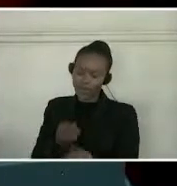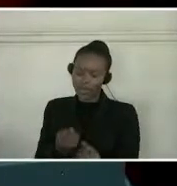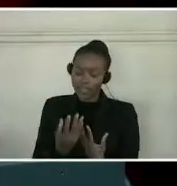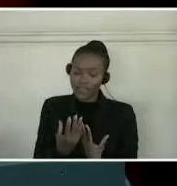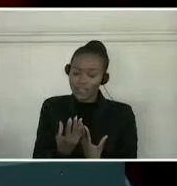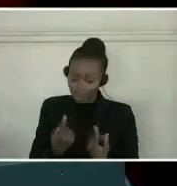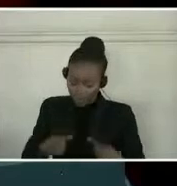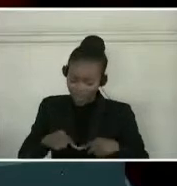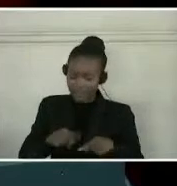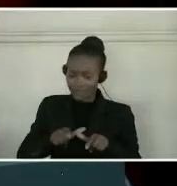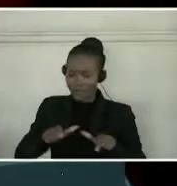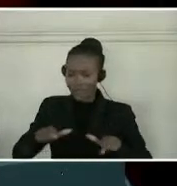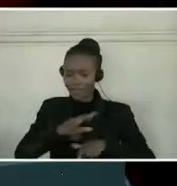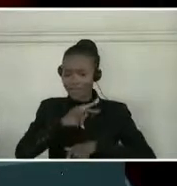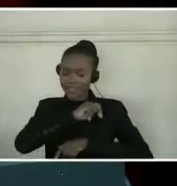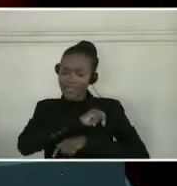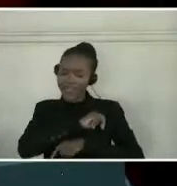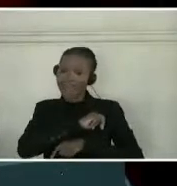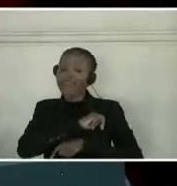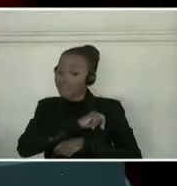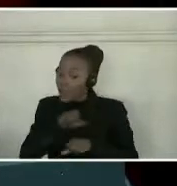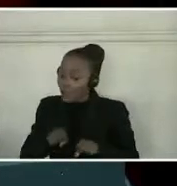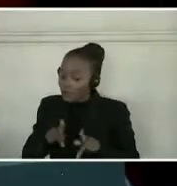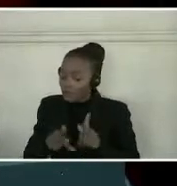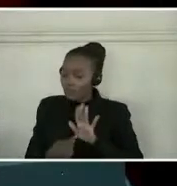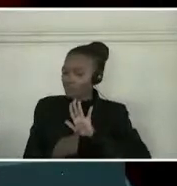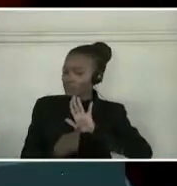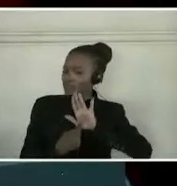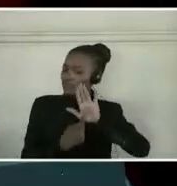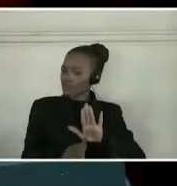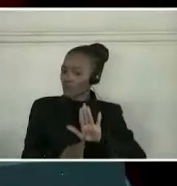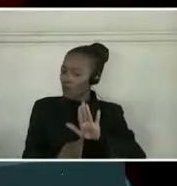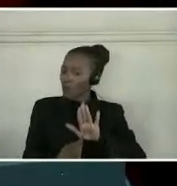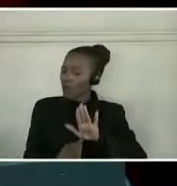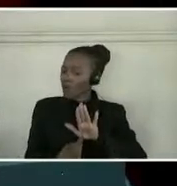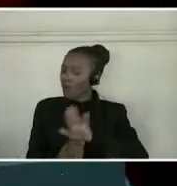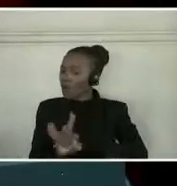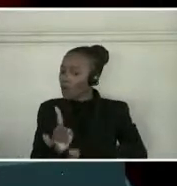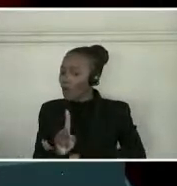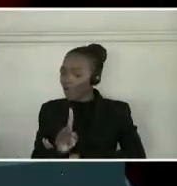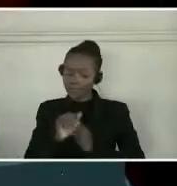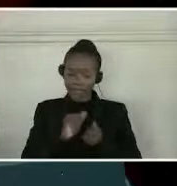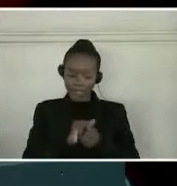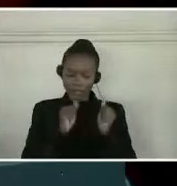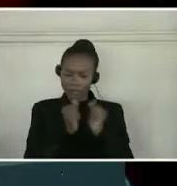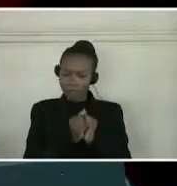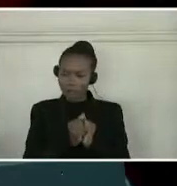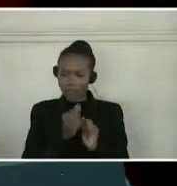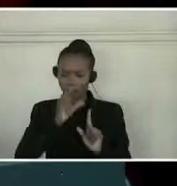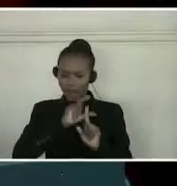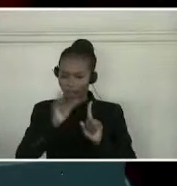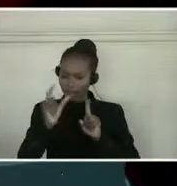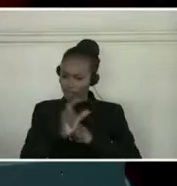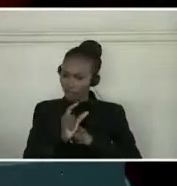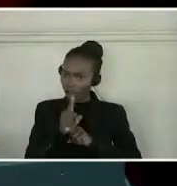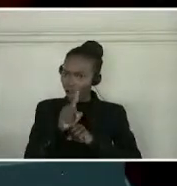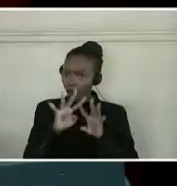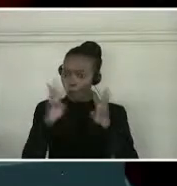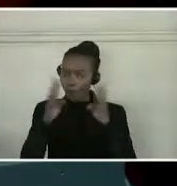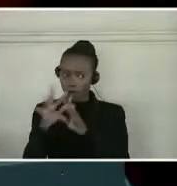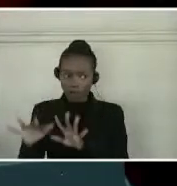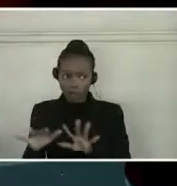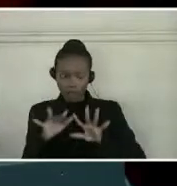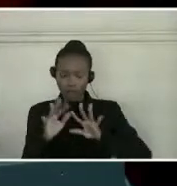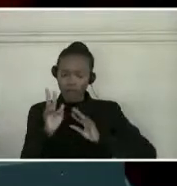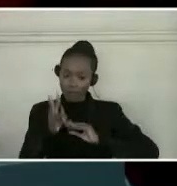this province the opportunity to showcase our rich sporting culture to the whole world